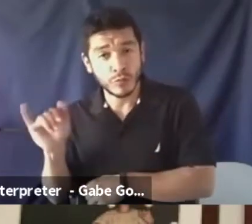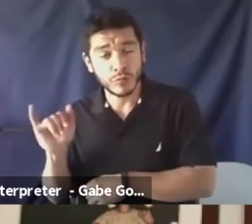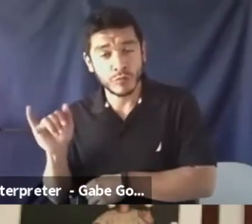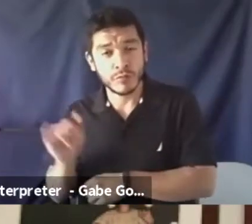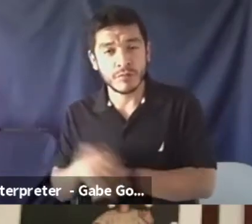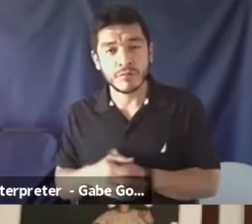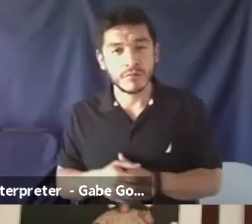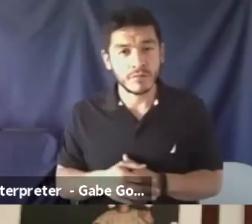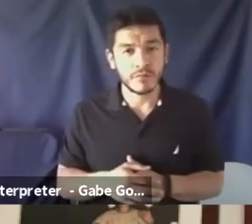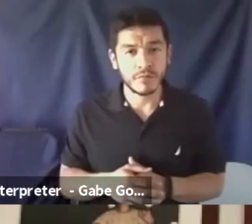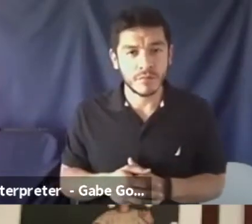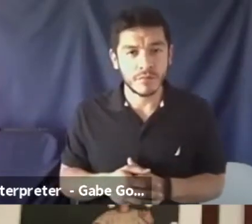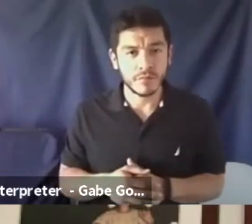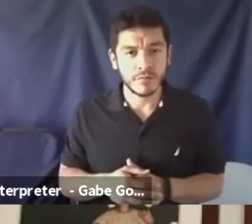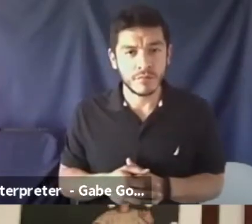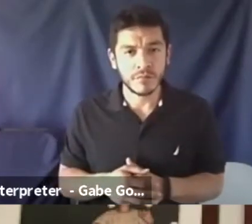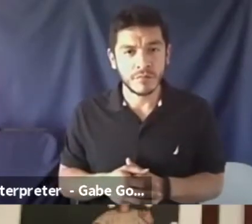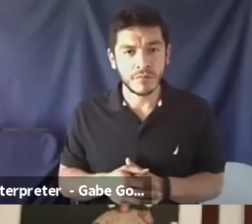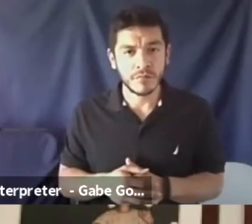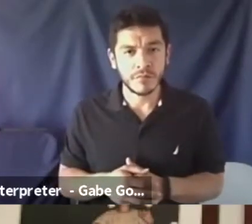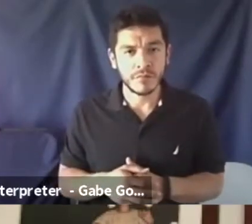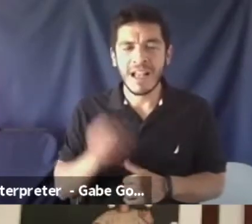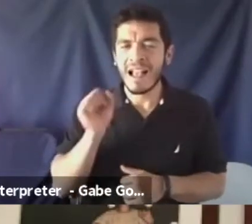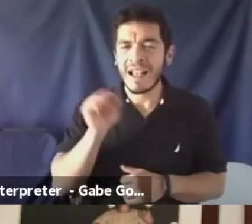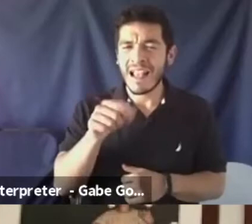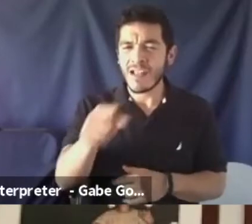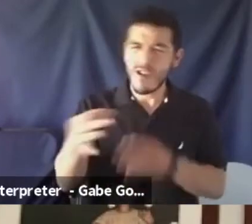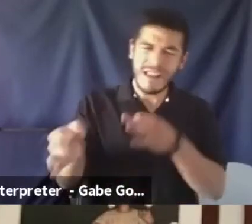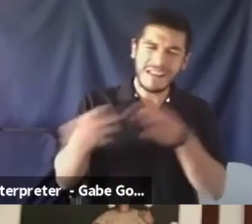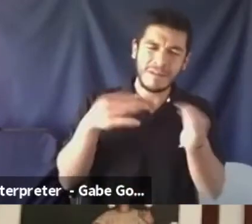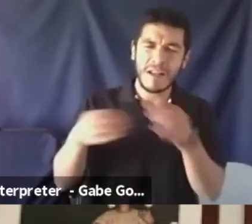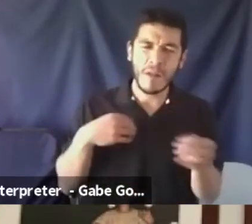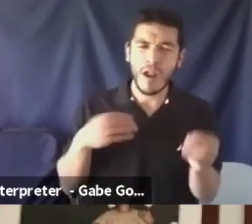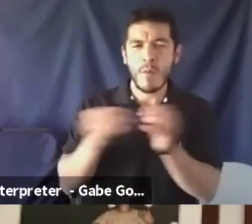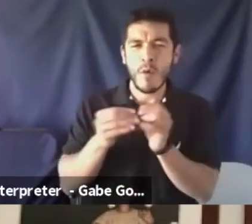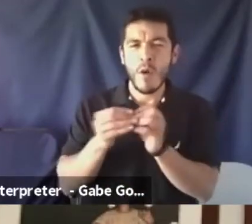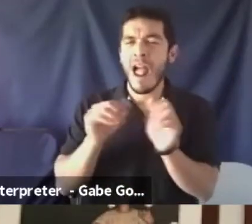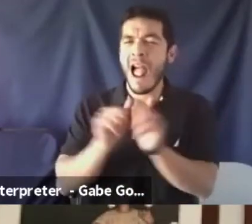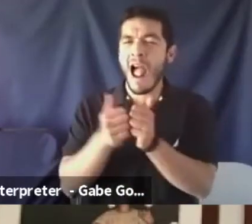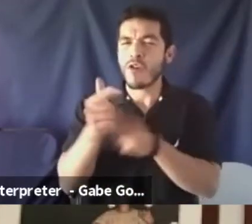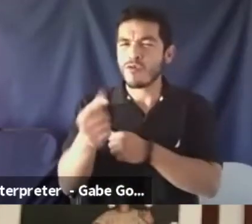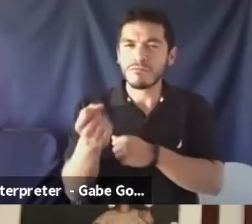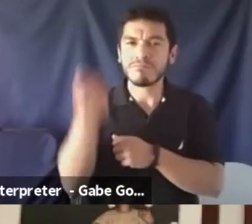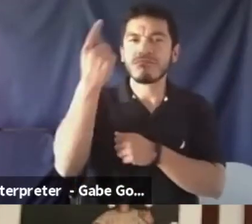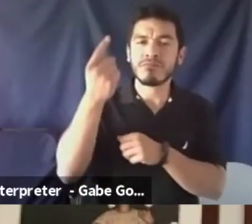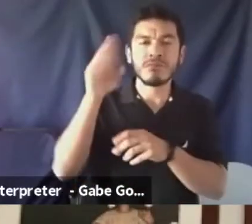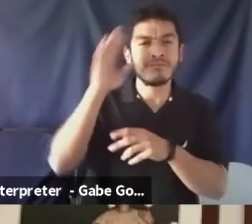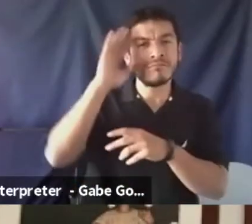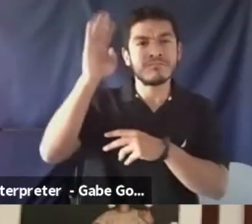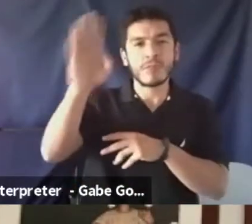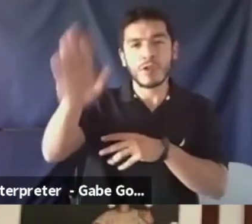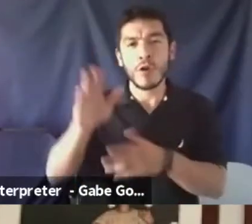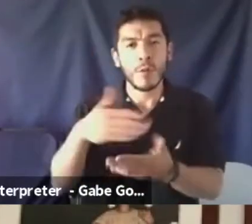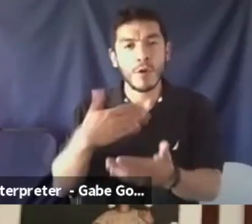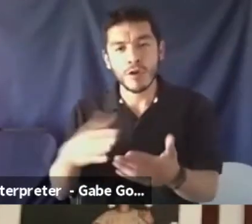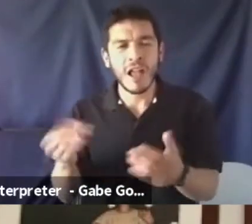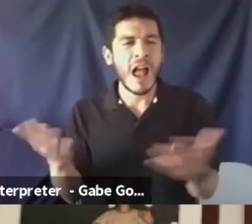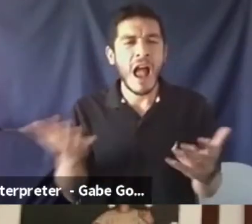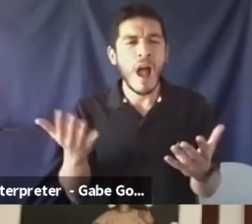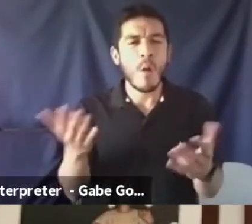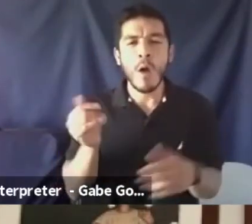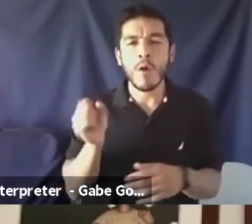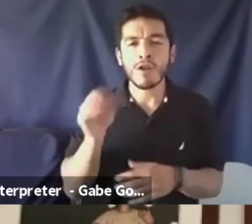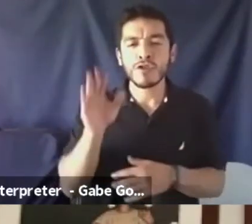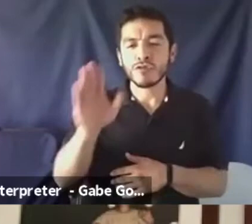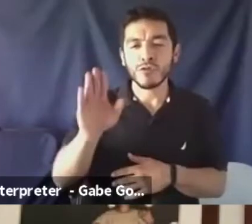Like, can you walk us through that, like how you got to it, and then what was the madness behind